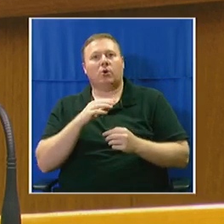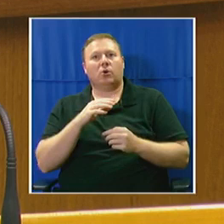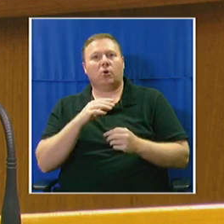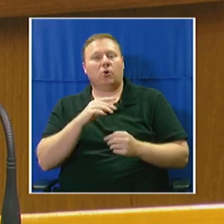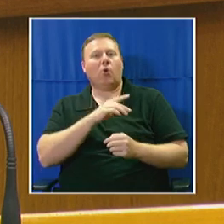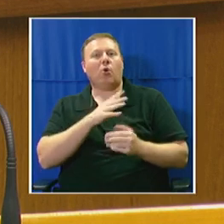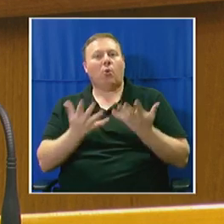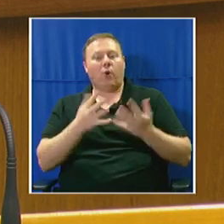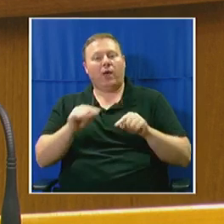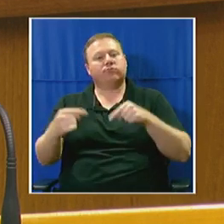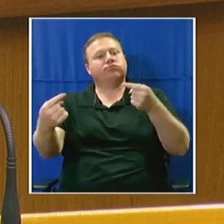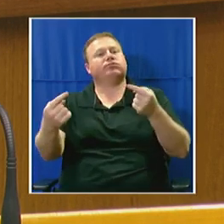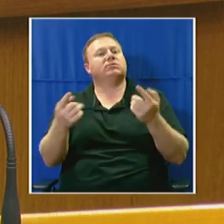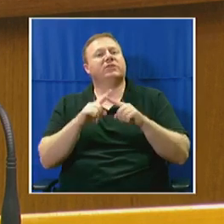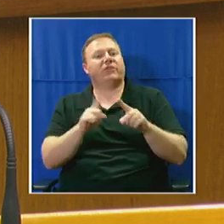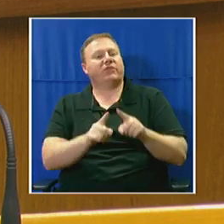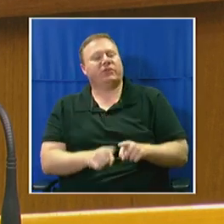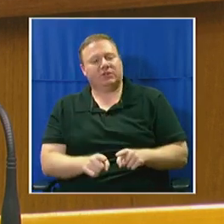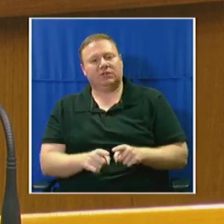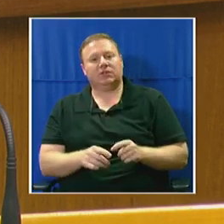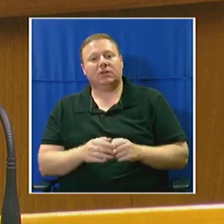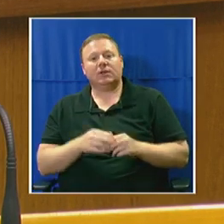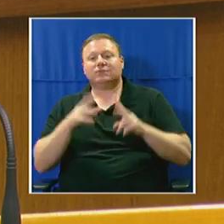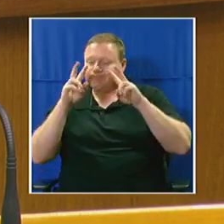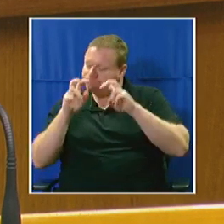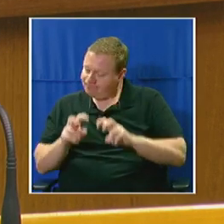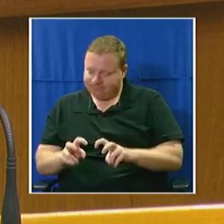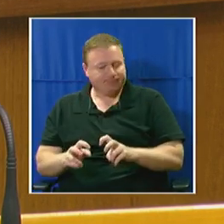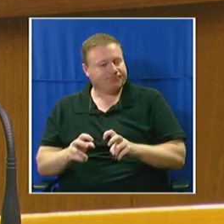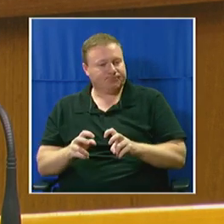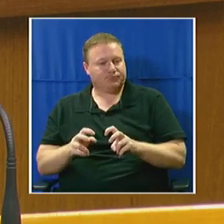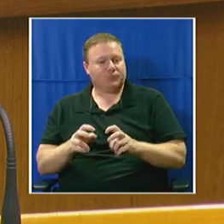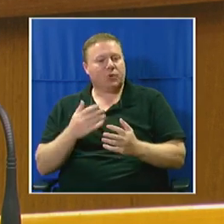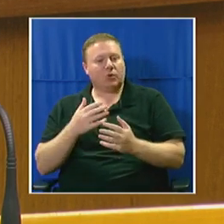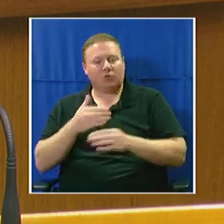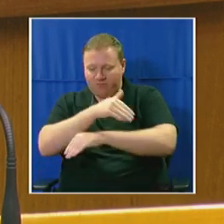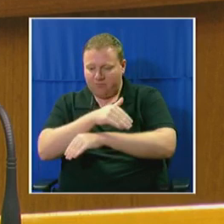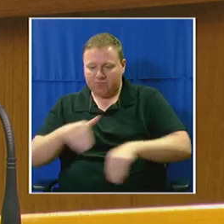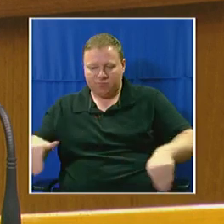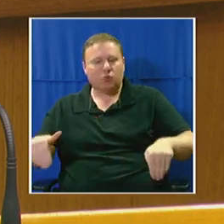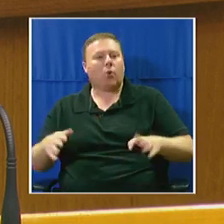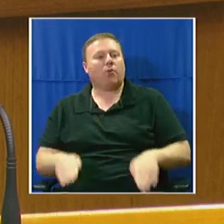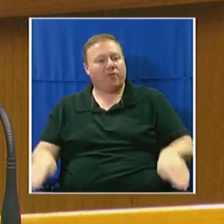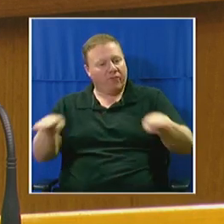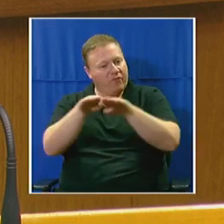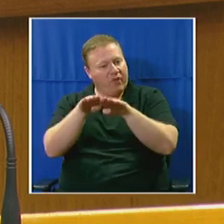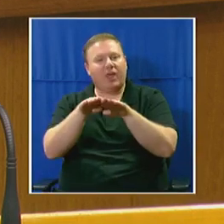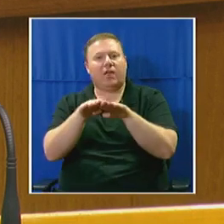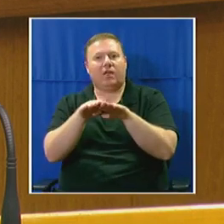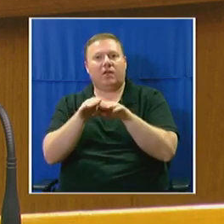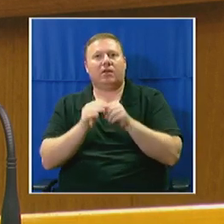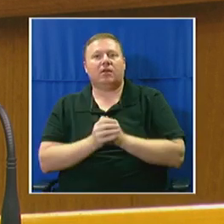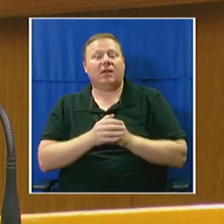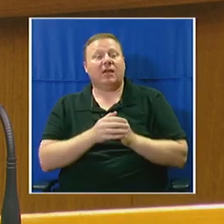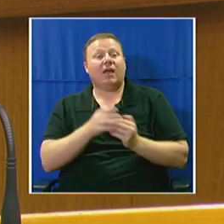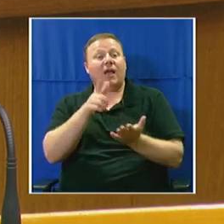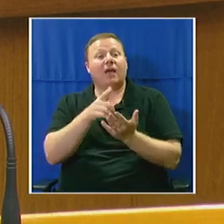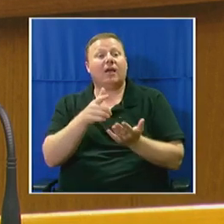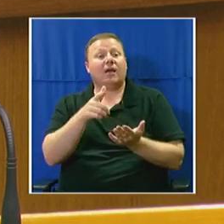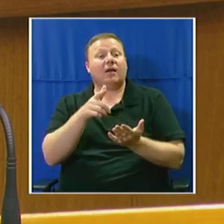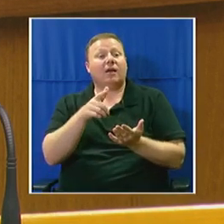conducted both Advocate jiba and Advocate mubi were given an opportunity to make representations to the president in